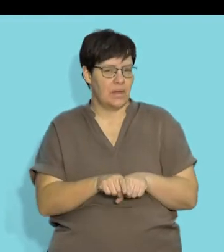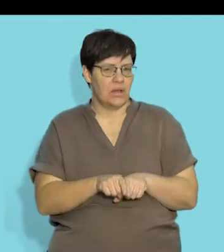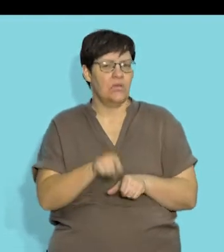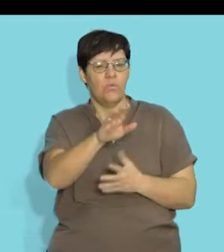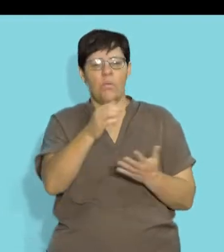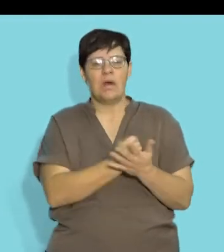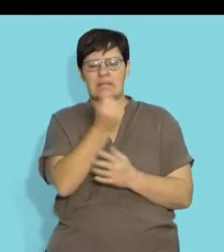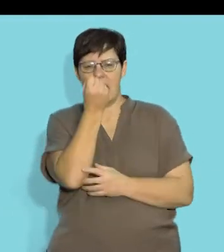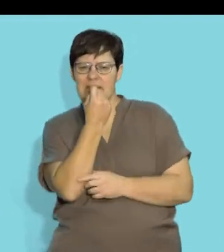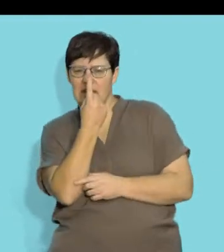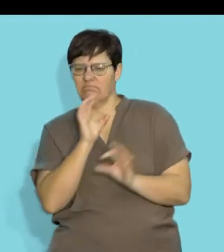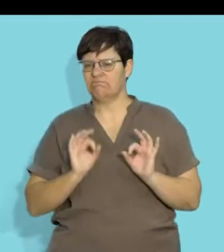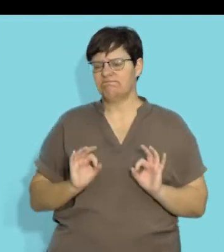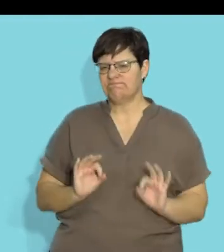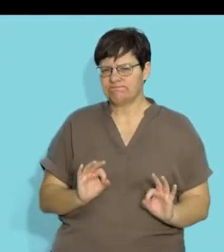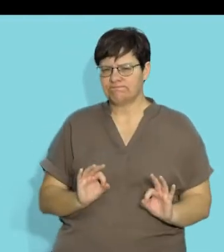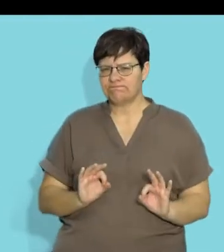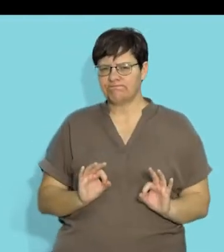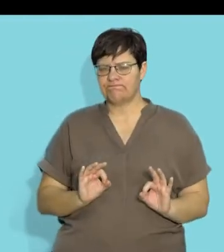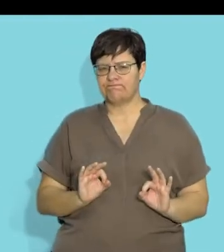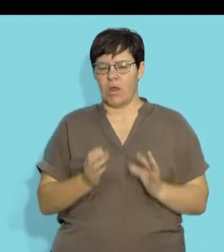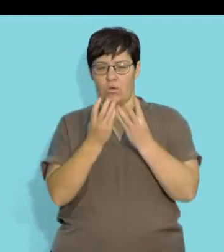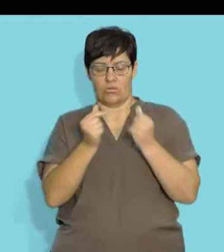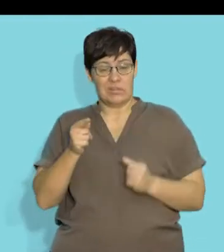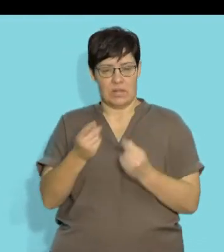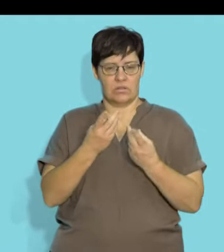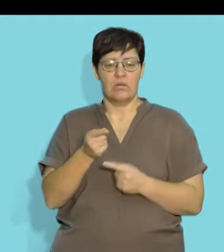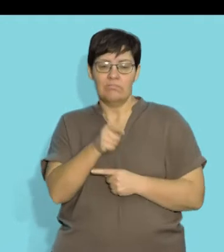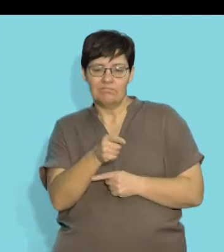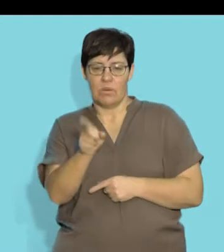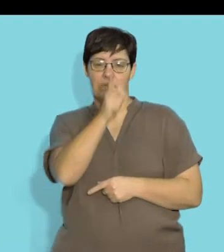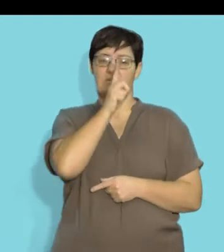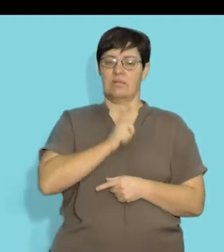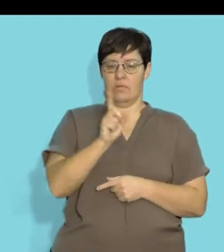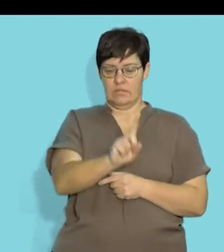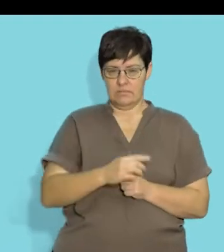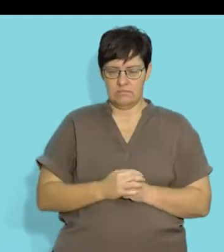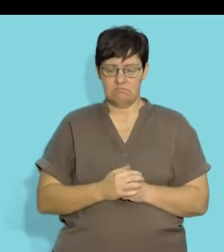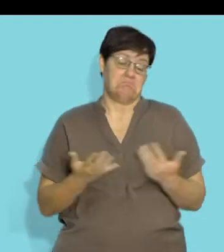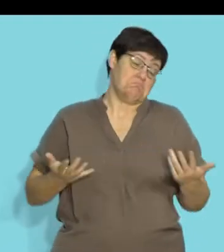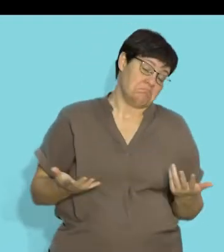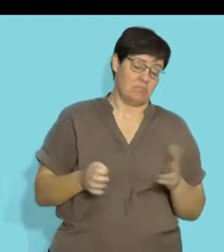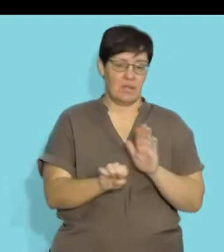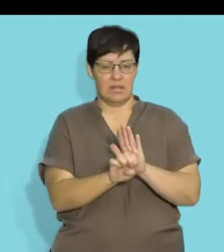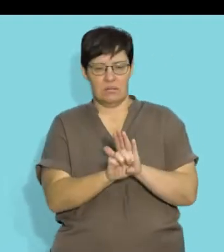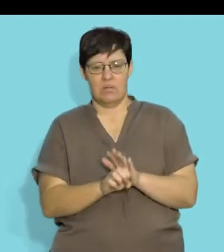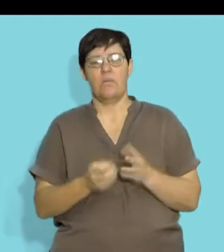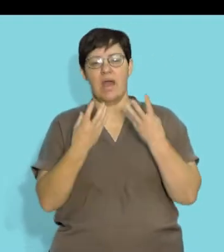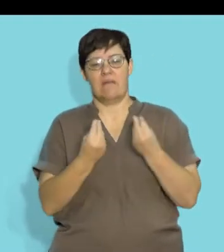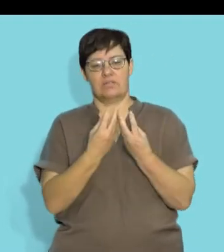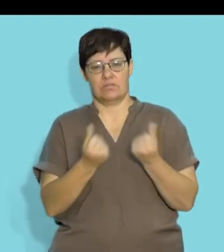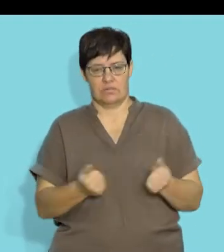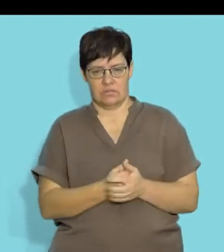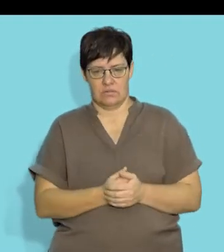try to understand what exactly the concentration of a solution tells us, okay? Let's say, for argument's sake, we've got a solution